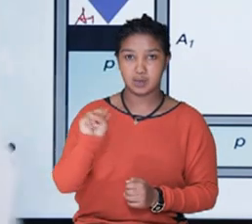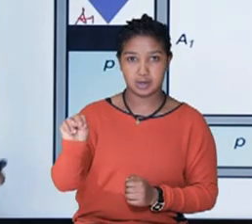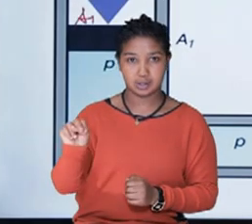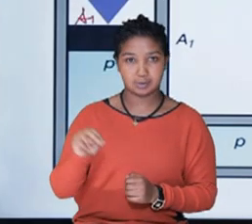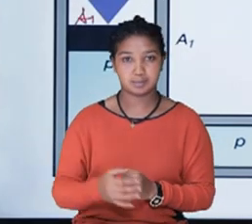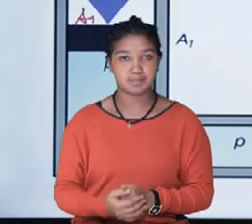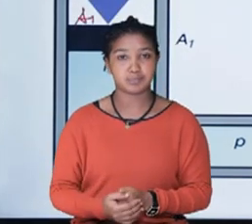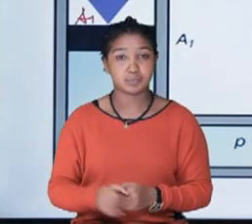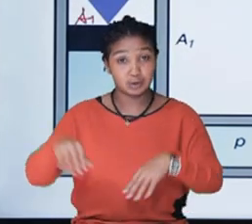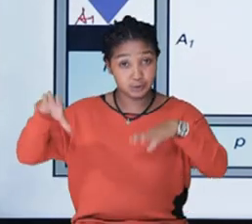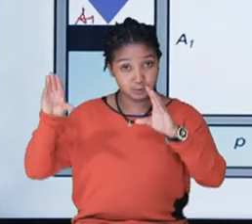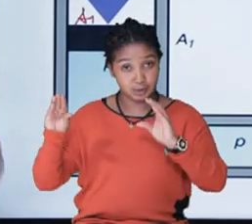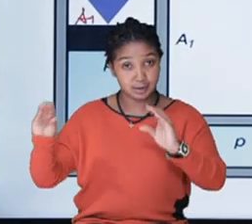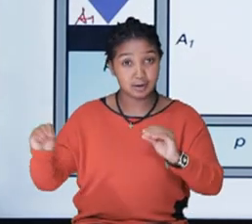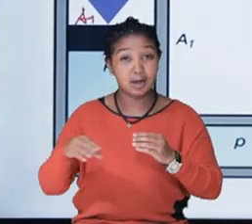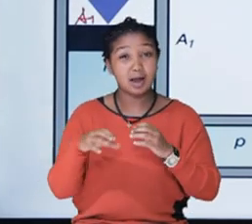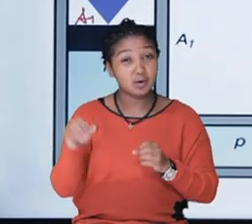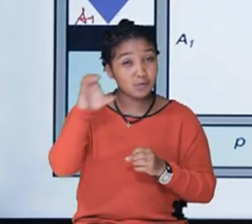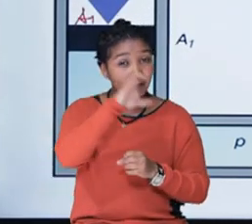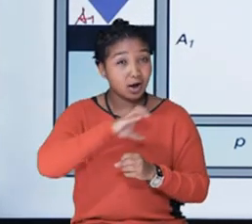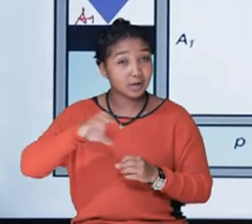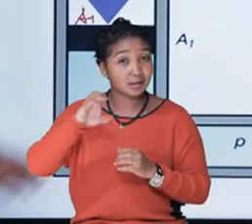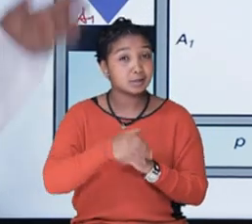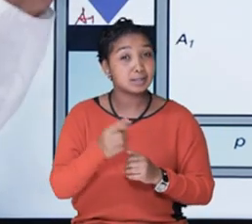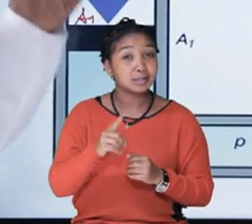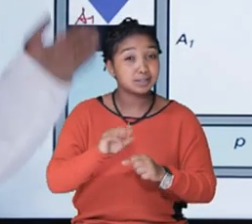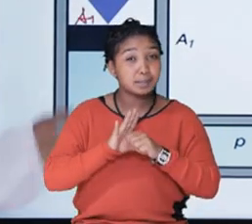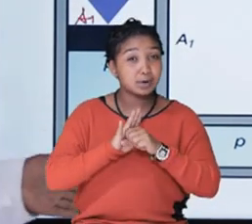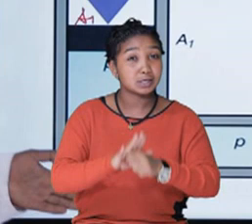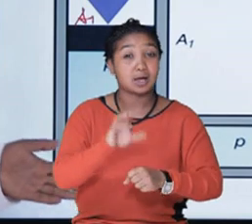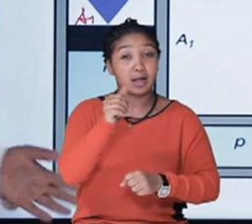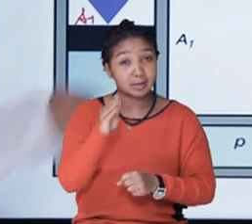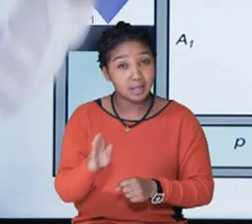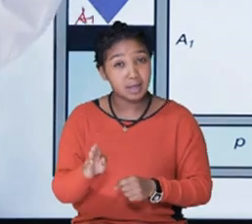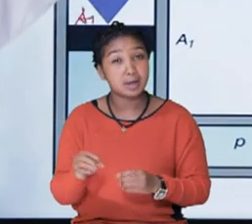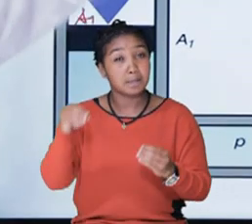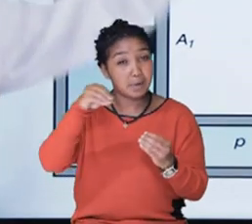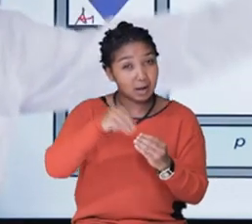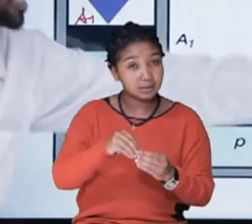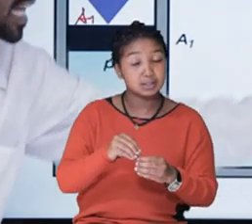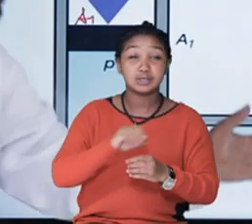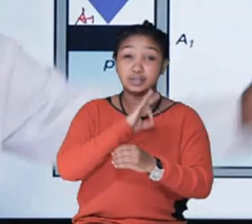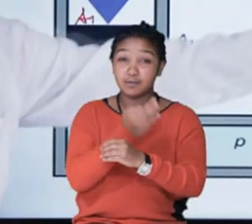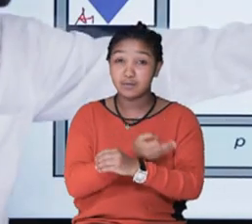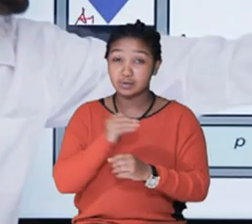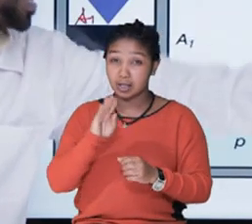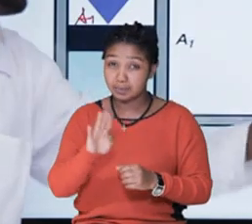Newton. Student, can you find the pressure at A as well as the force